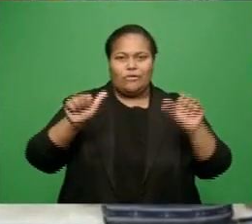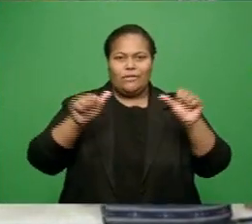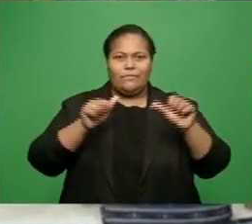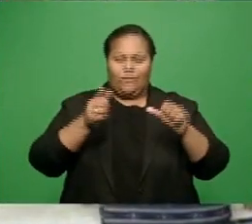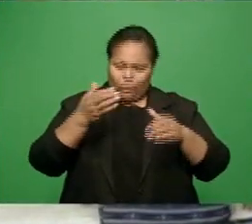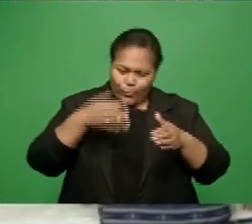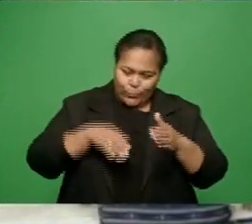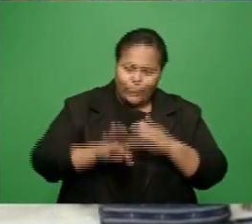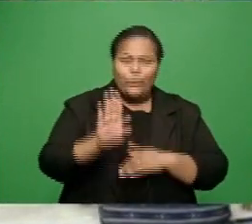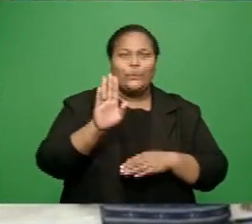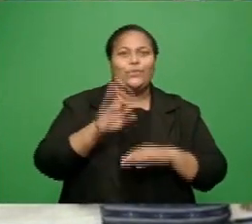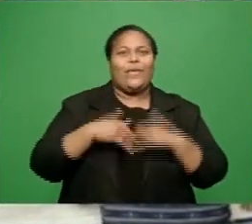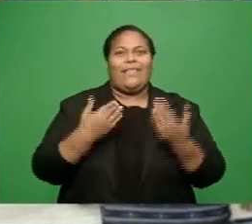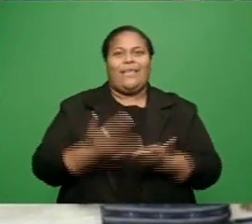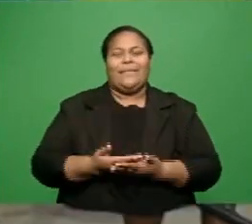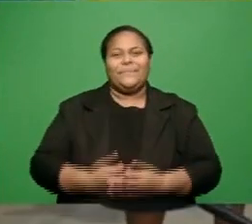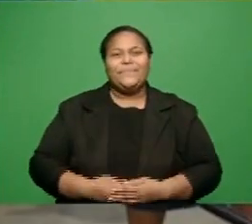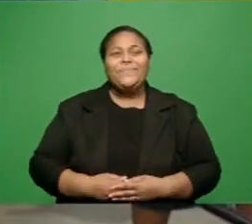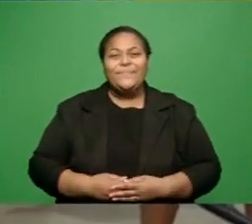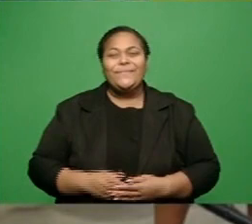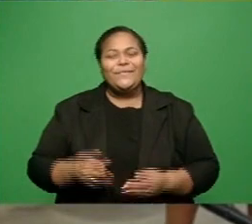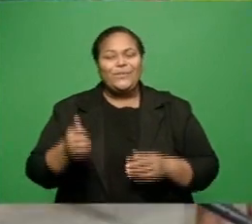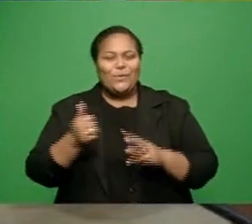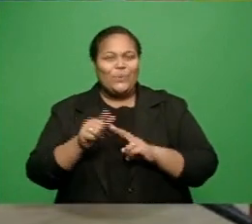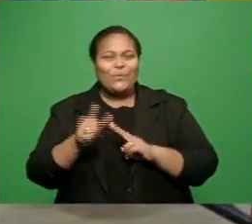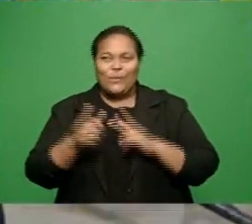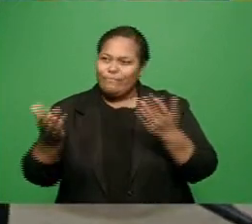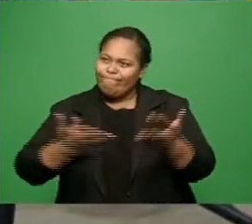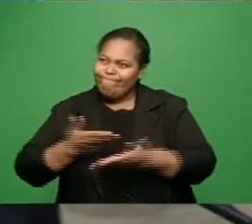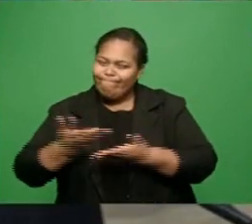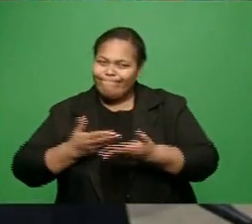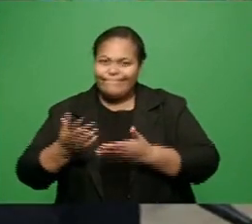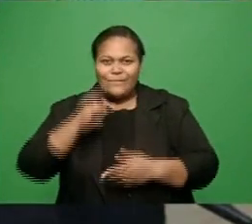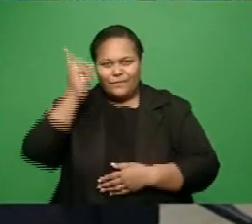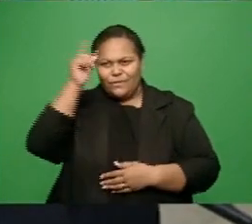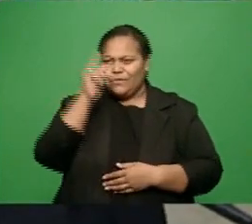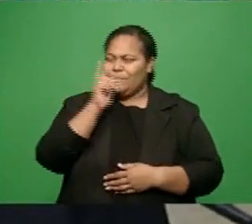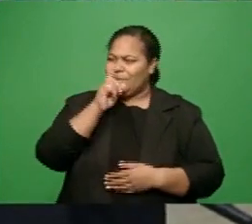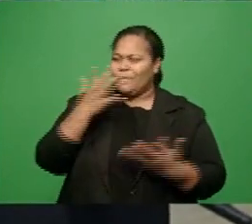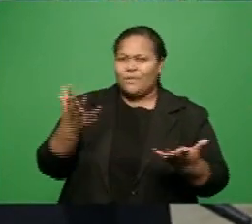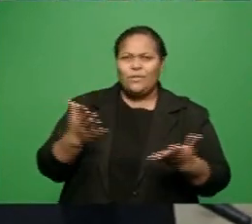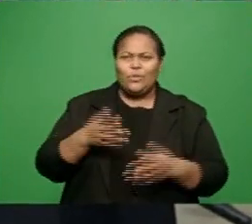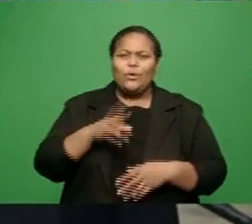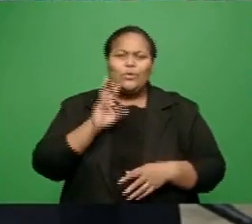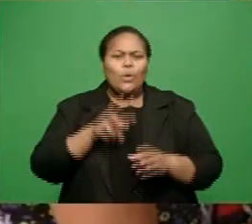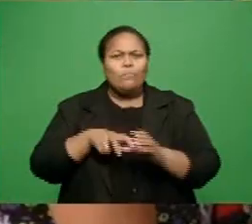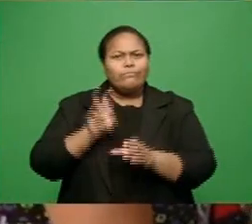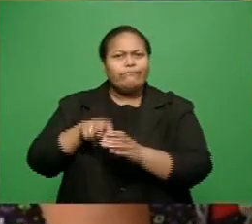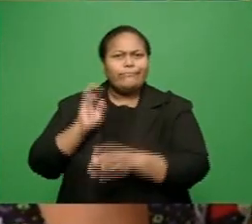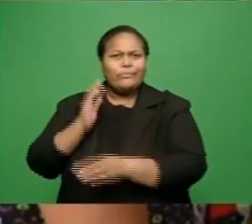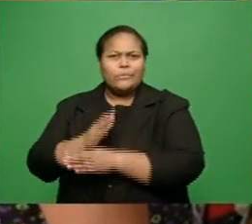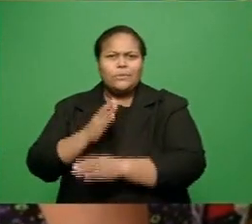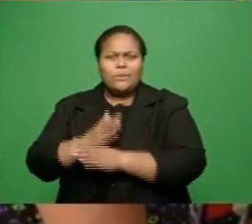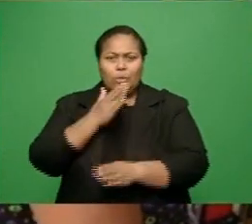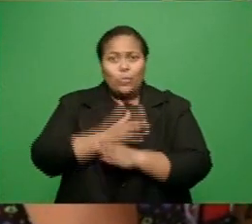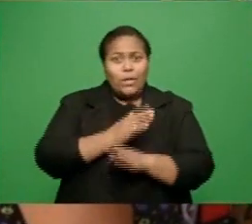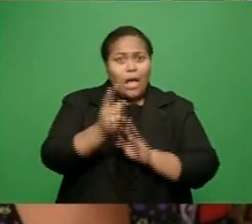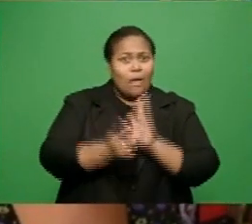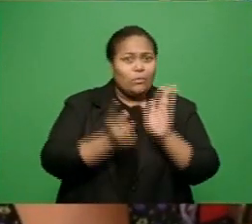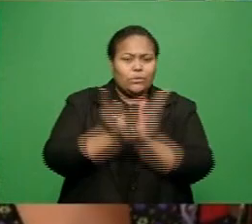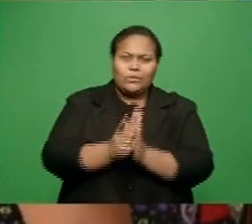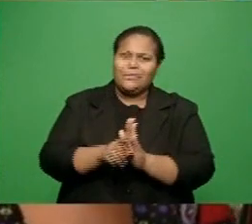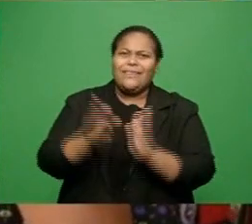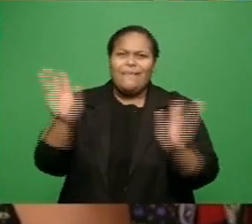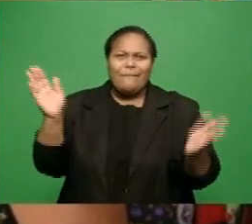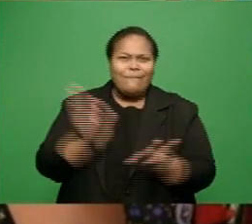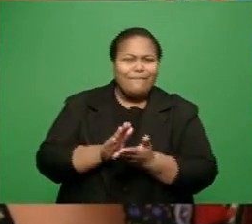of government has also spoken with Fijians who have seen their jobs and working hours cut as a result of the pandemic. He says these